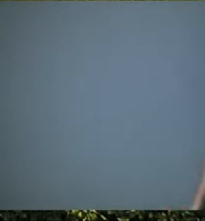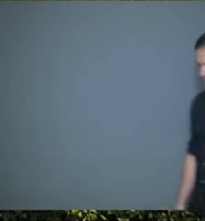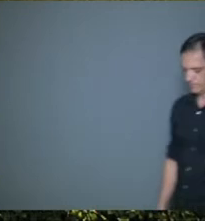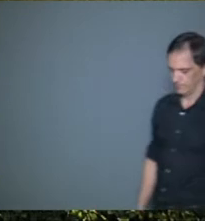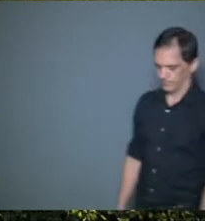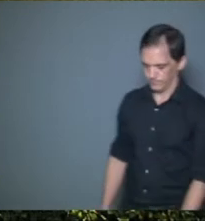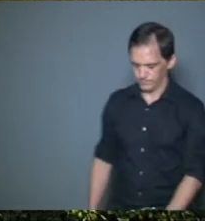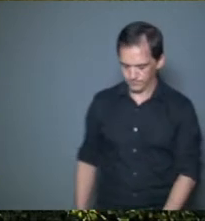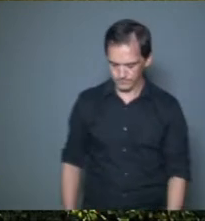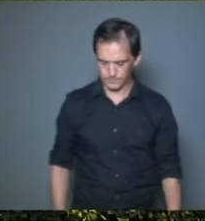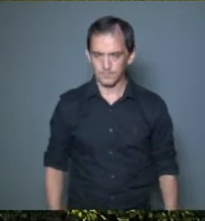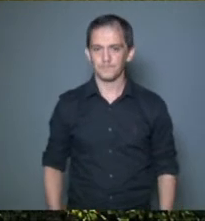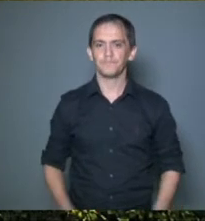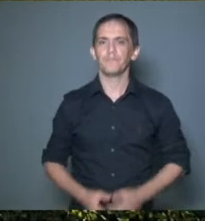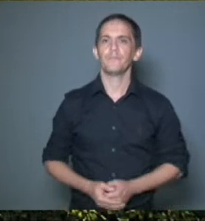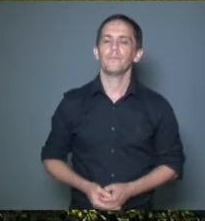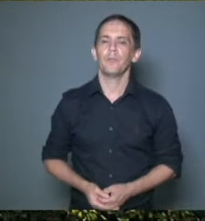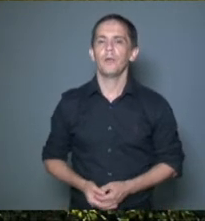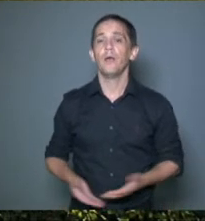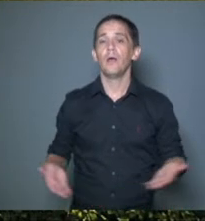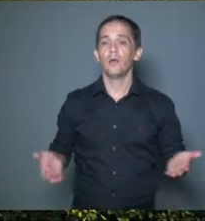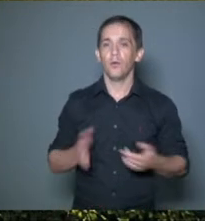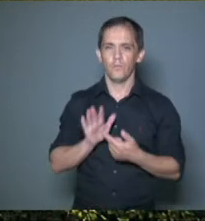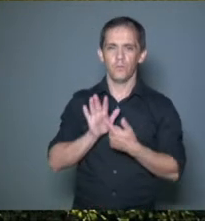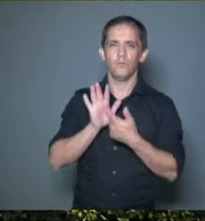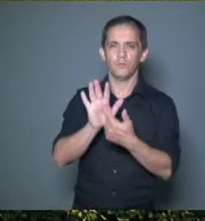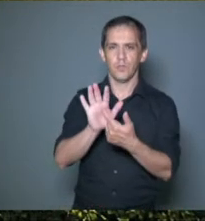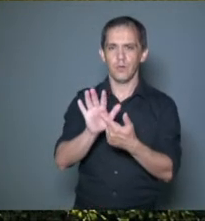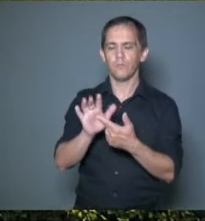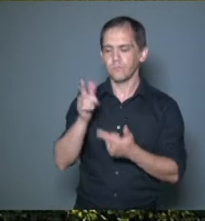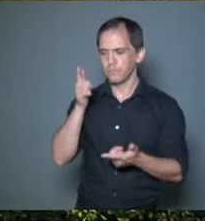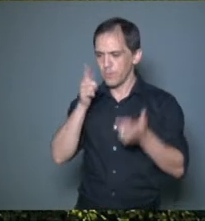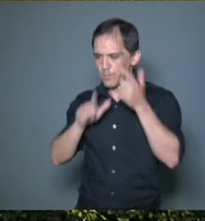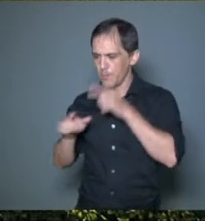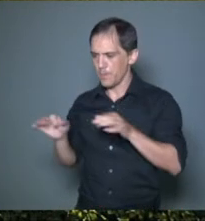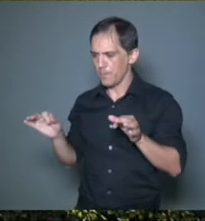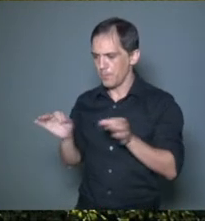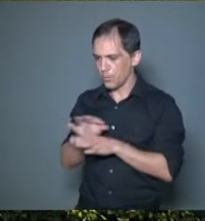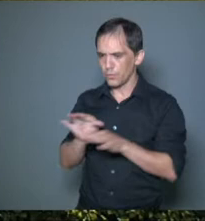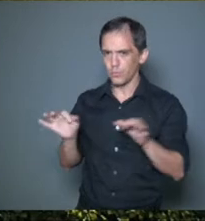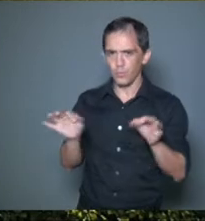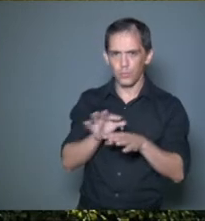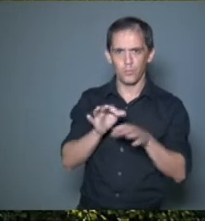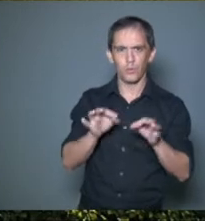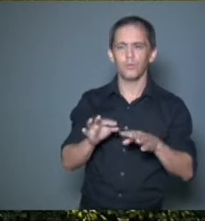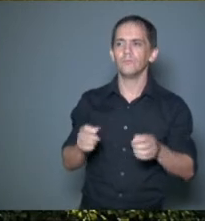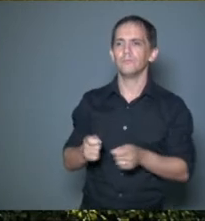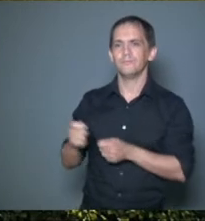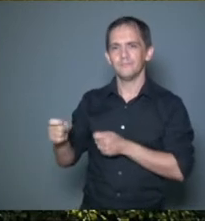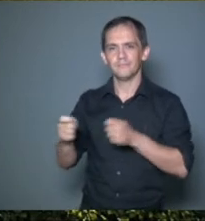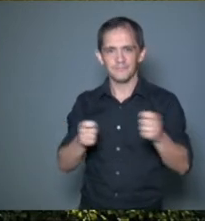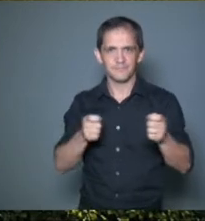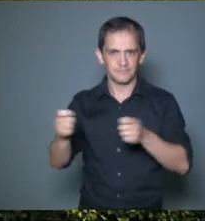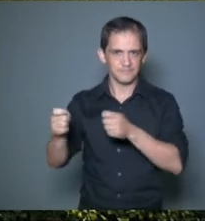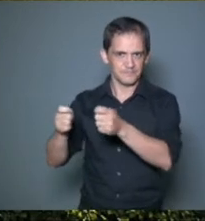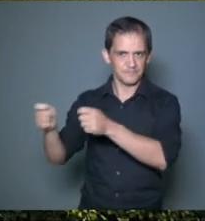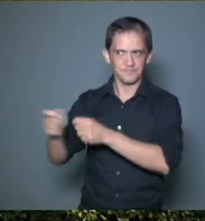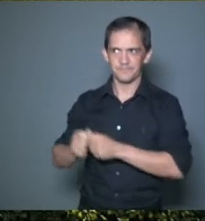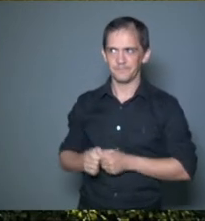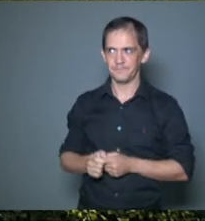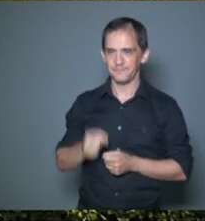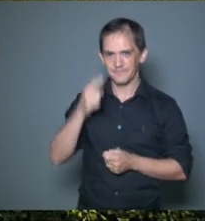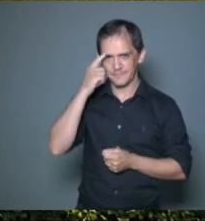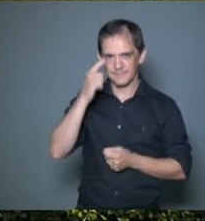initiatives. So I'll give you some updates on some concrete deliveries we